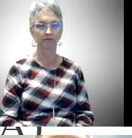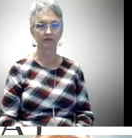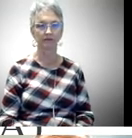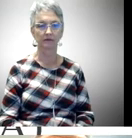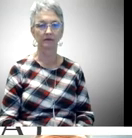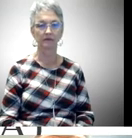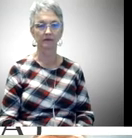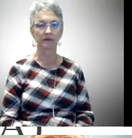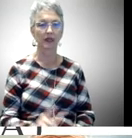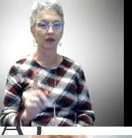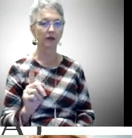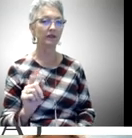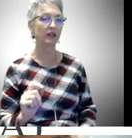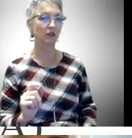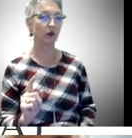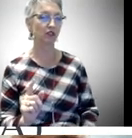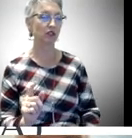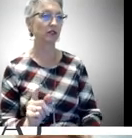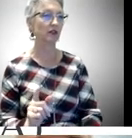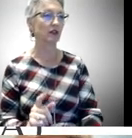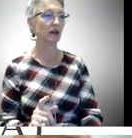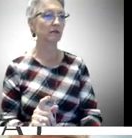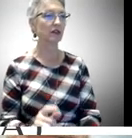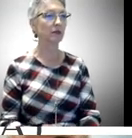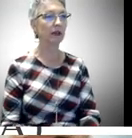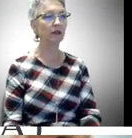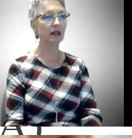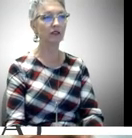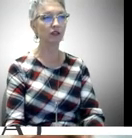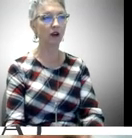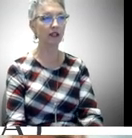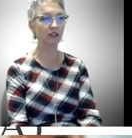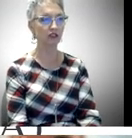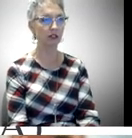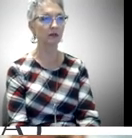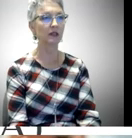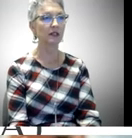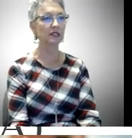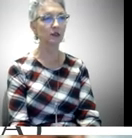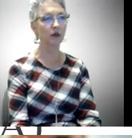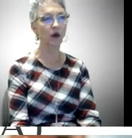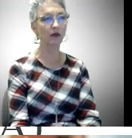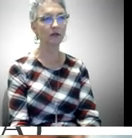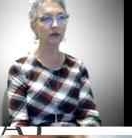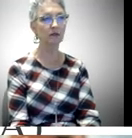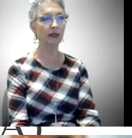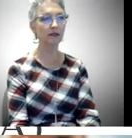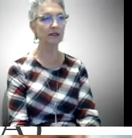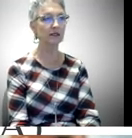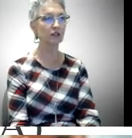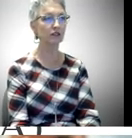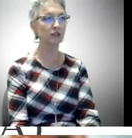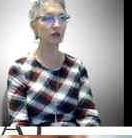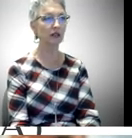citizenship of people with disabilities. Next slide. I have another question. Sure. If a parent has guardianship, does it require them to make